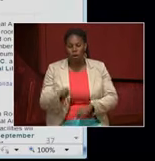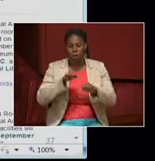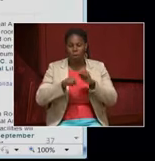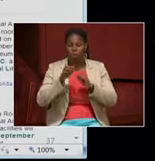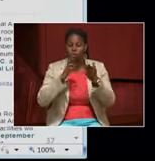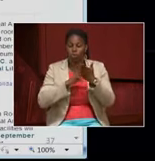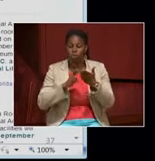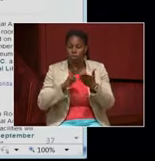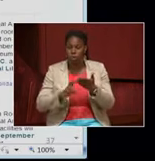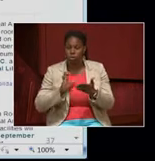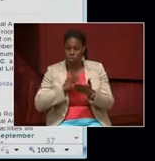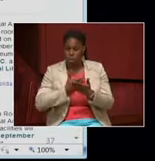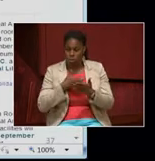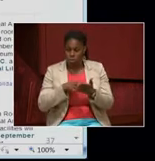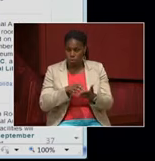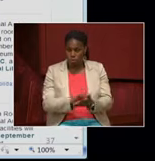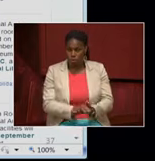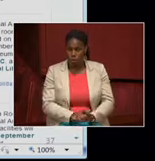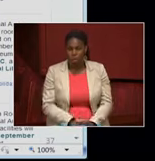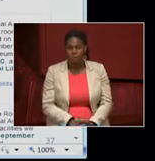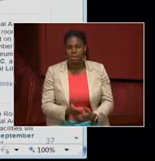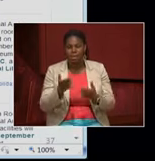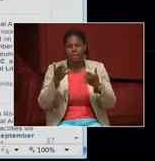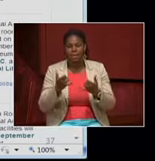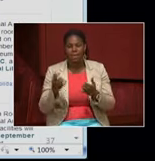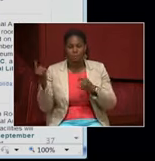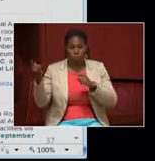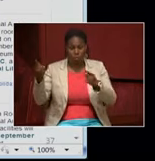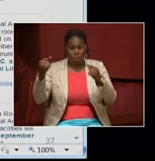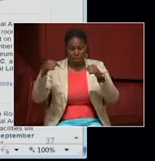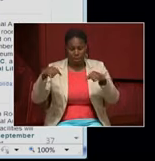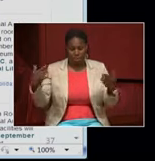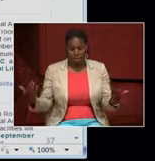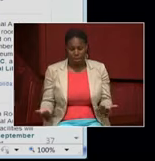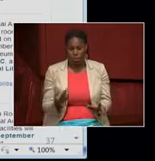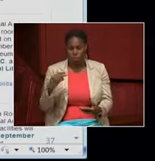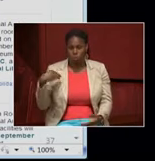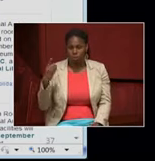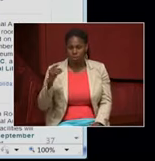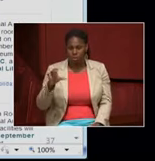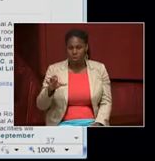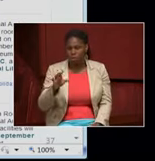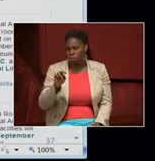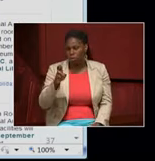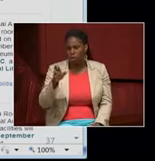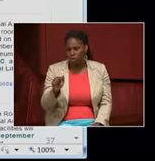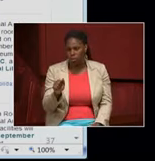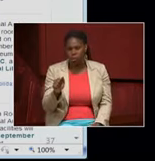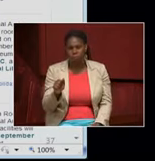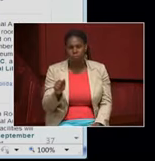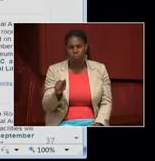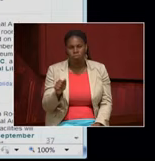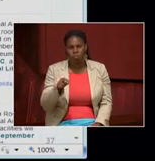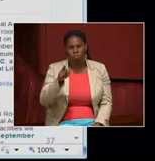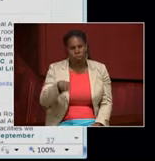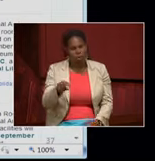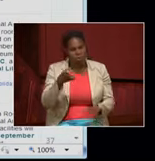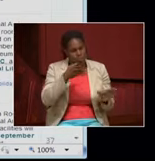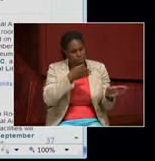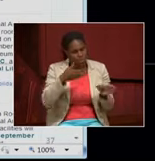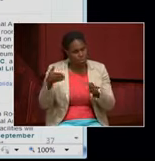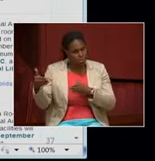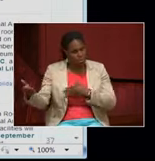Records. Now, if you're coming to Washington or if you're coming to NARA, period, you need to be prepared